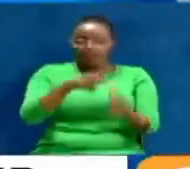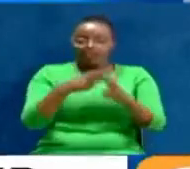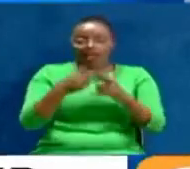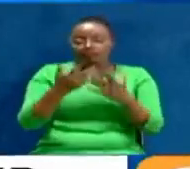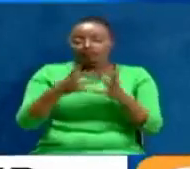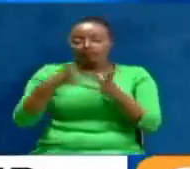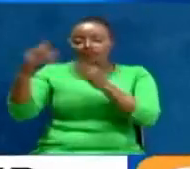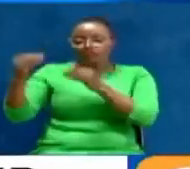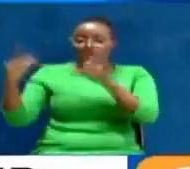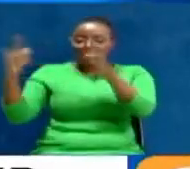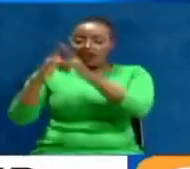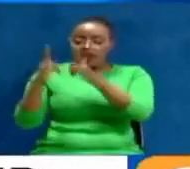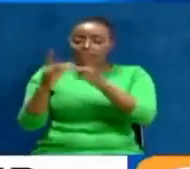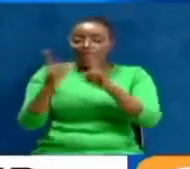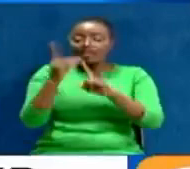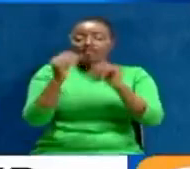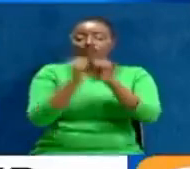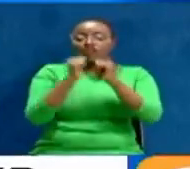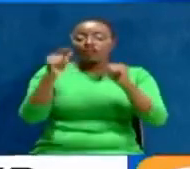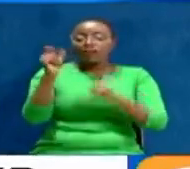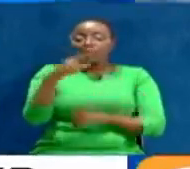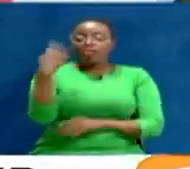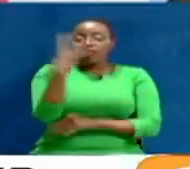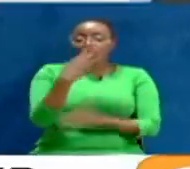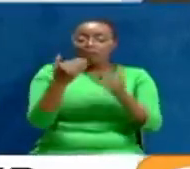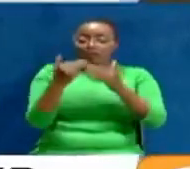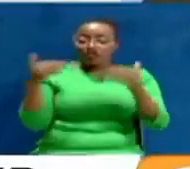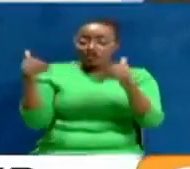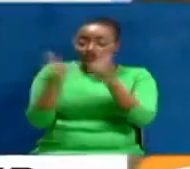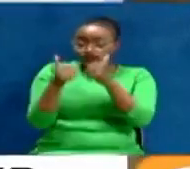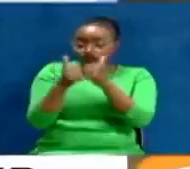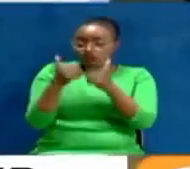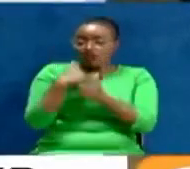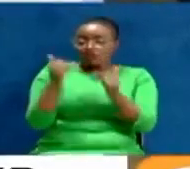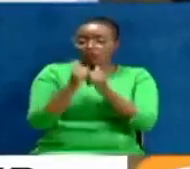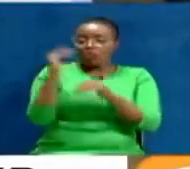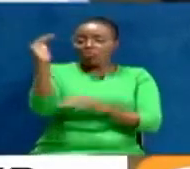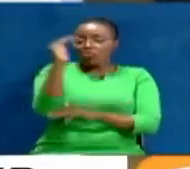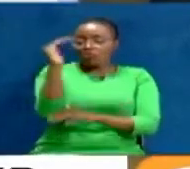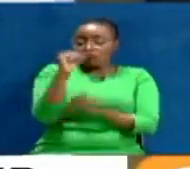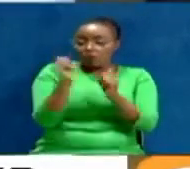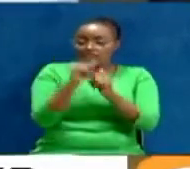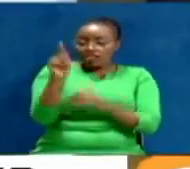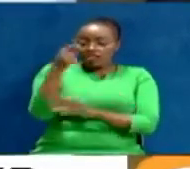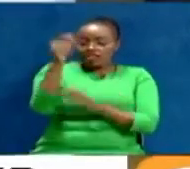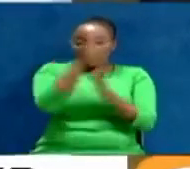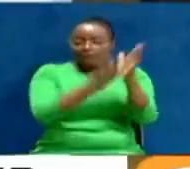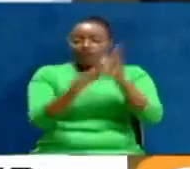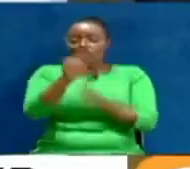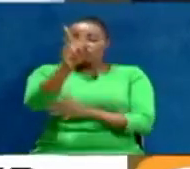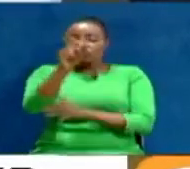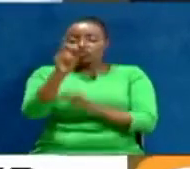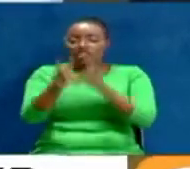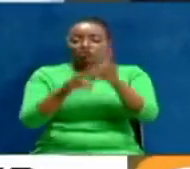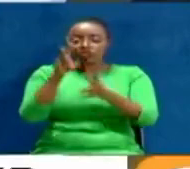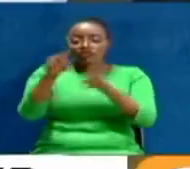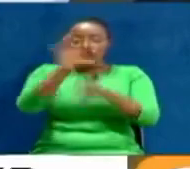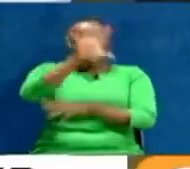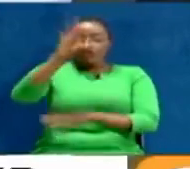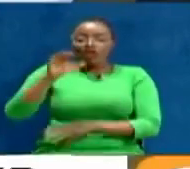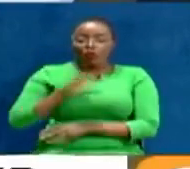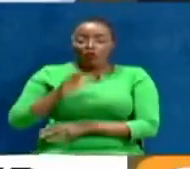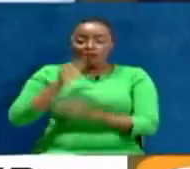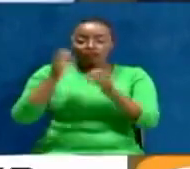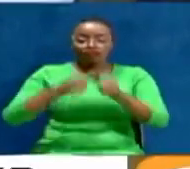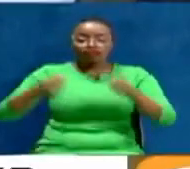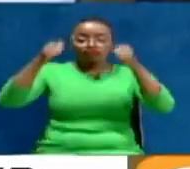on the 15th of this month ahead of the Zambia friendly. The build-up clash will be part of Kenya's preparation for the 2022 Africa Women's